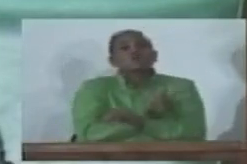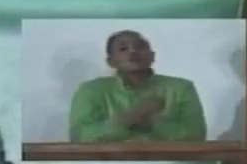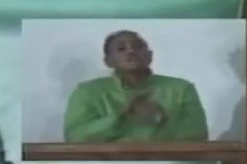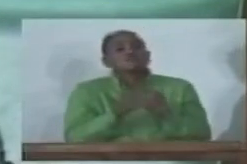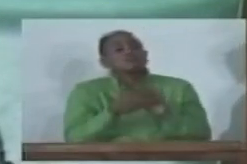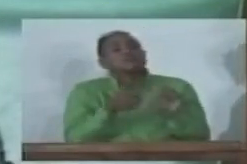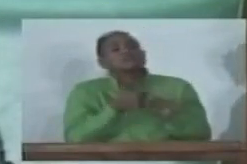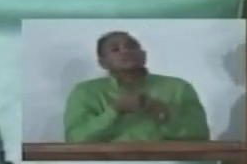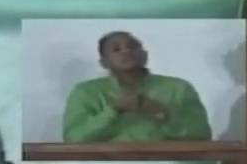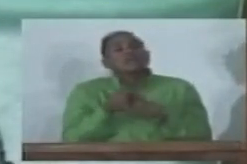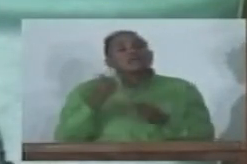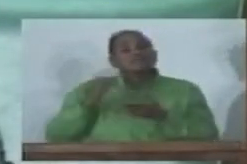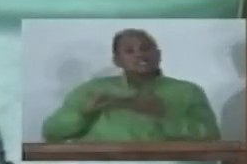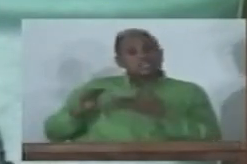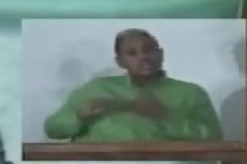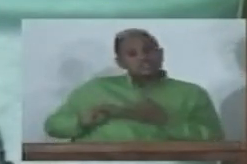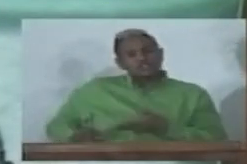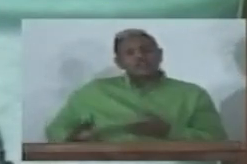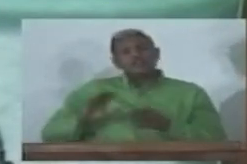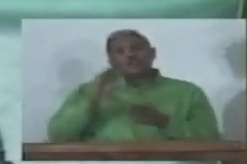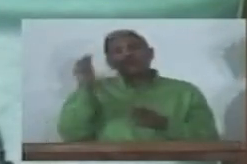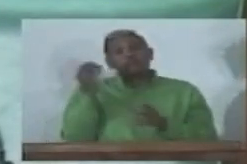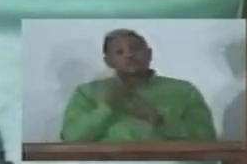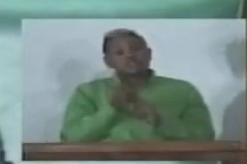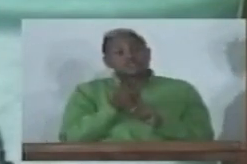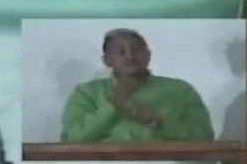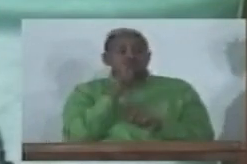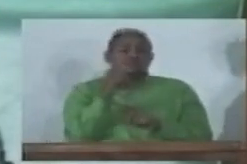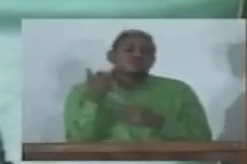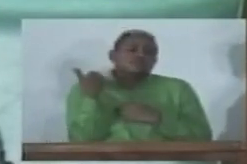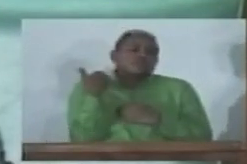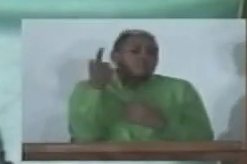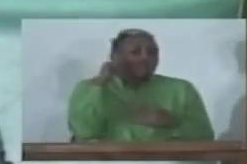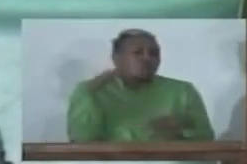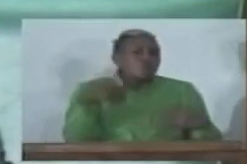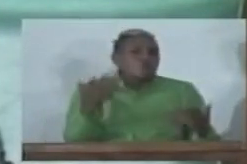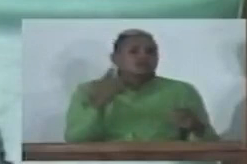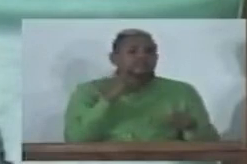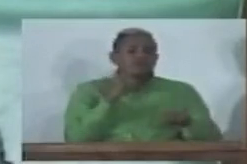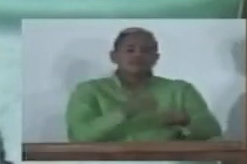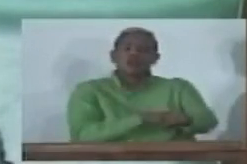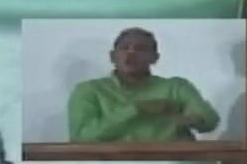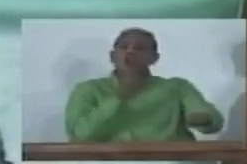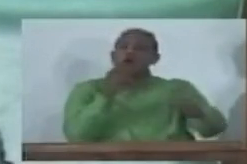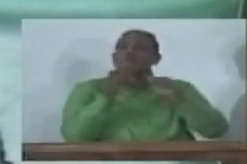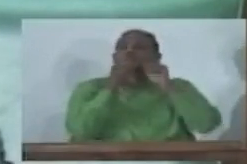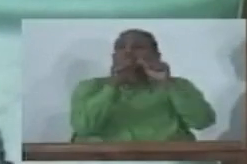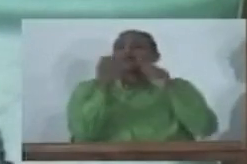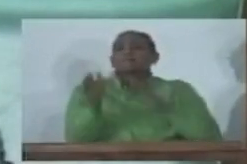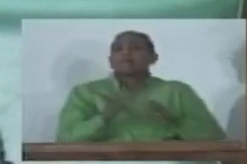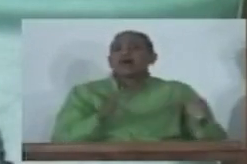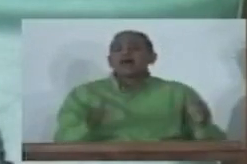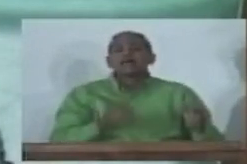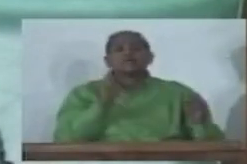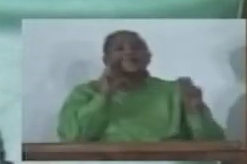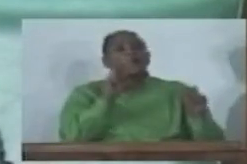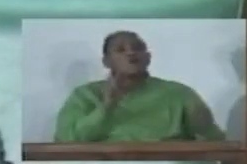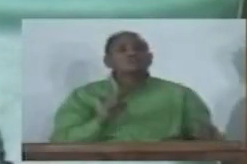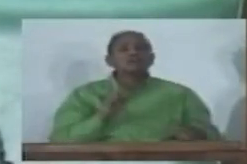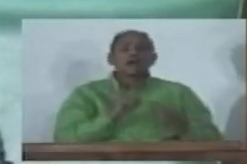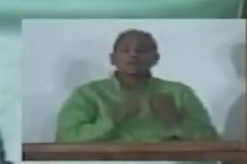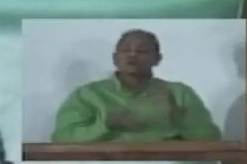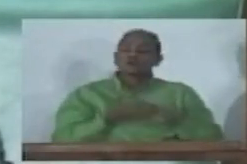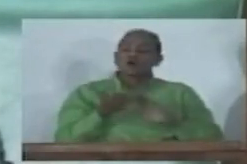statutory corporation. It is responsible, Mr. President, for the long-term planning, the oversight, operation,